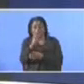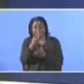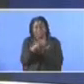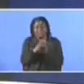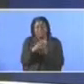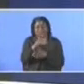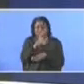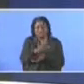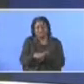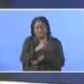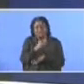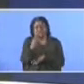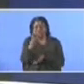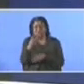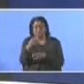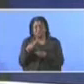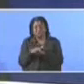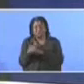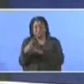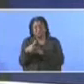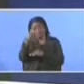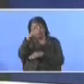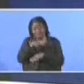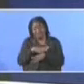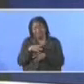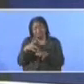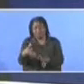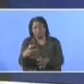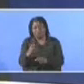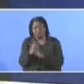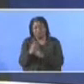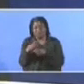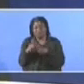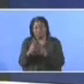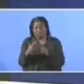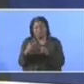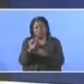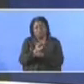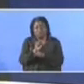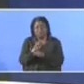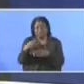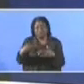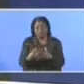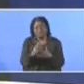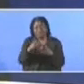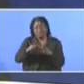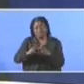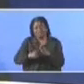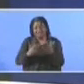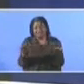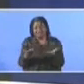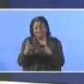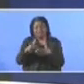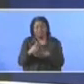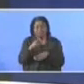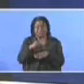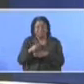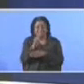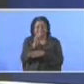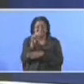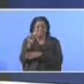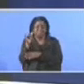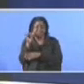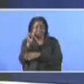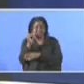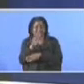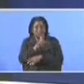Jamaican men were arrested during Operation Fresh Start here in New Providence yesterday. The joint operation with officers of the Royal Bahamas Police and